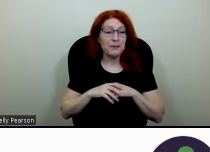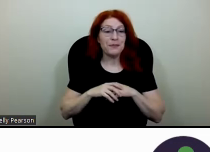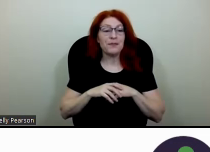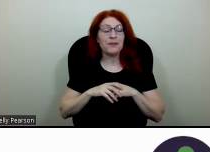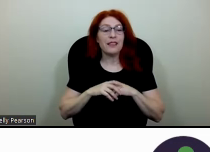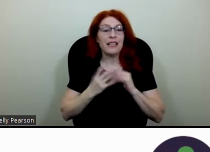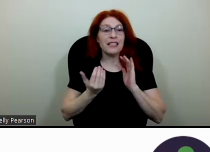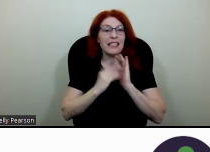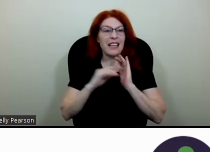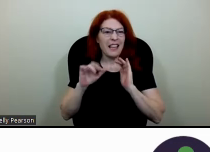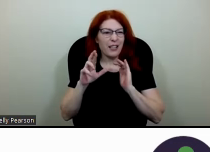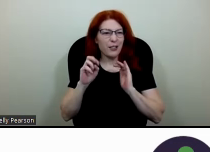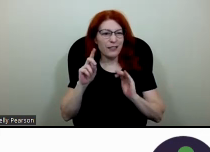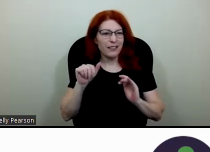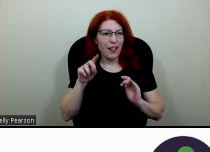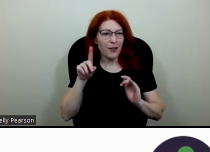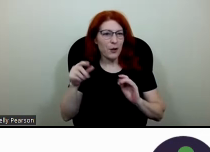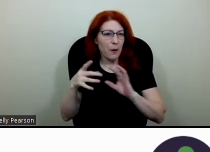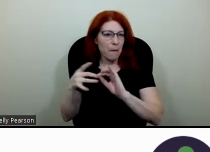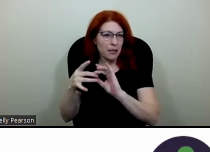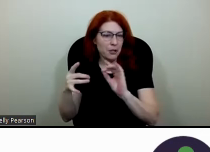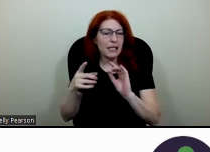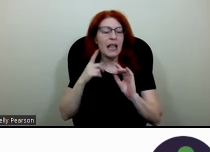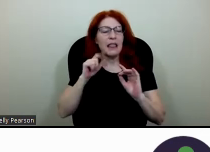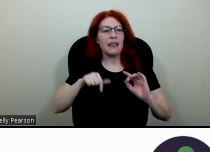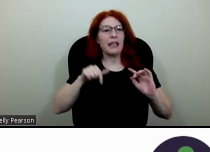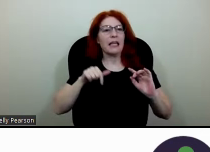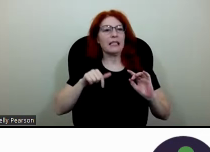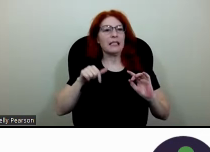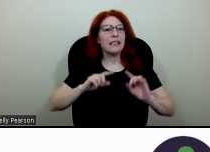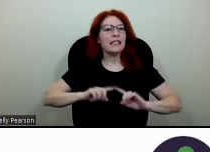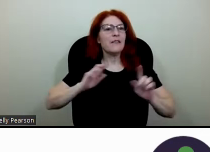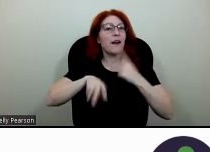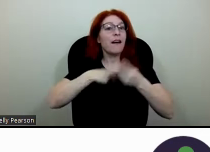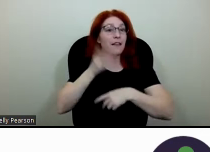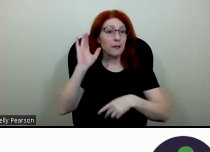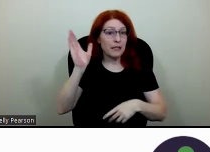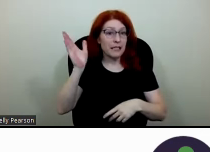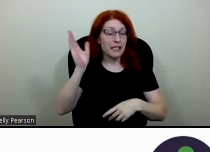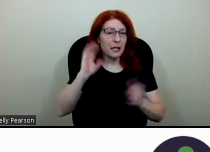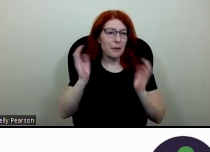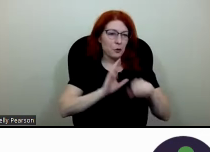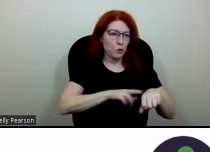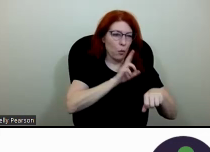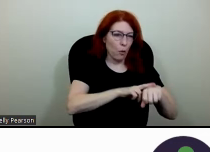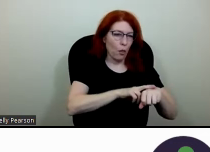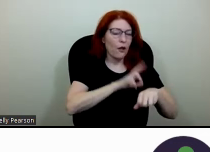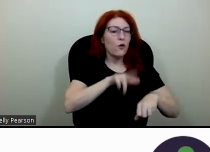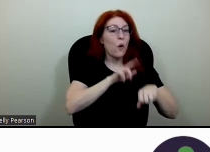like Ronaldo was saying, this is a different type of presentation than we normally do. We usually do